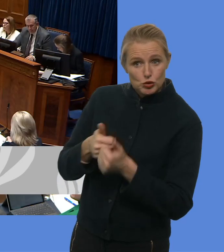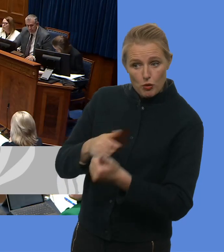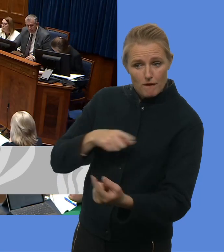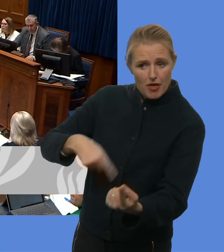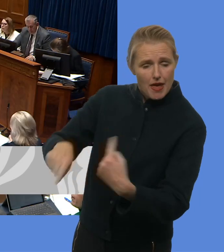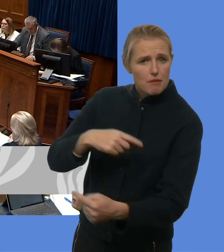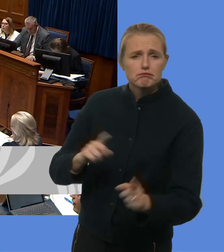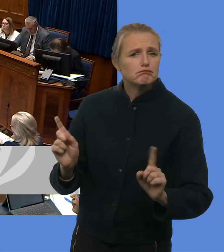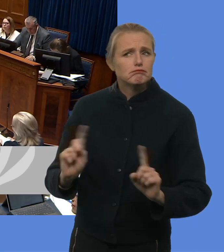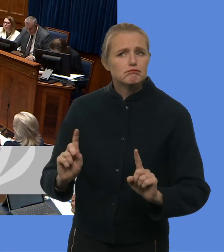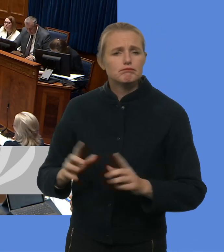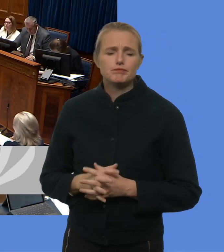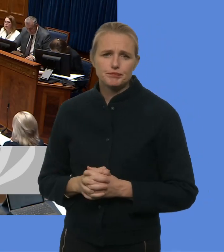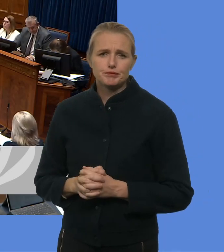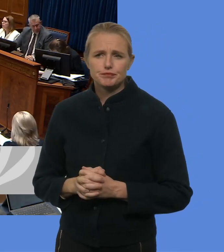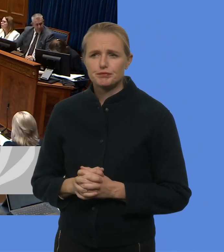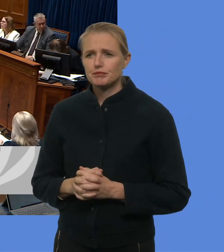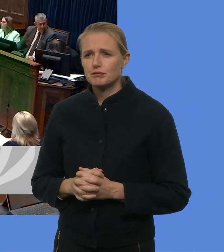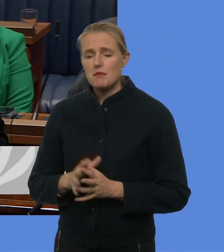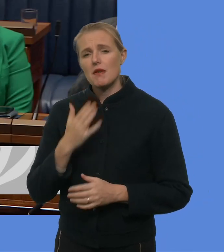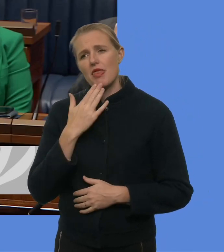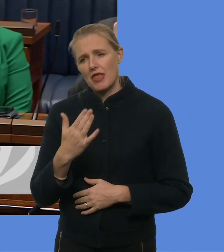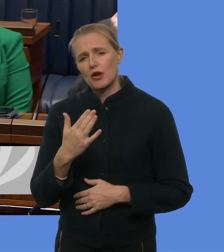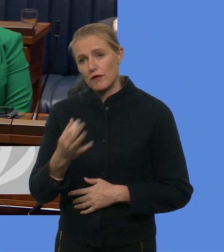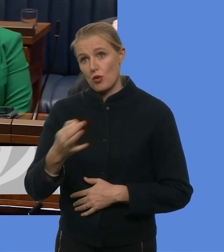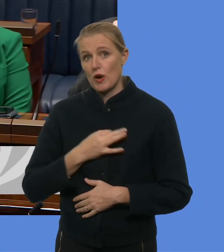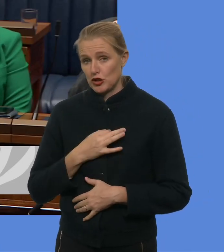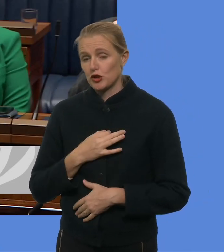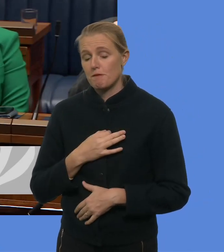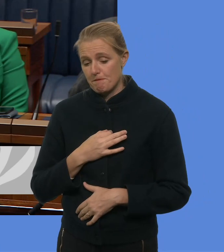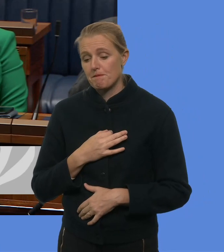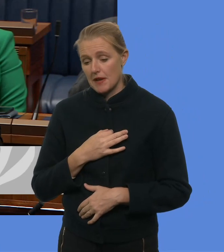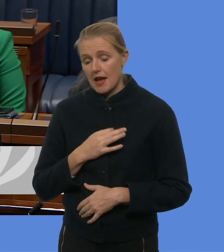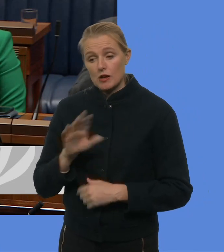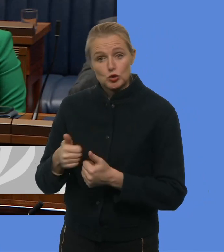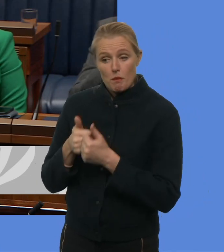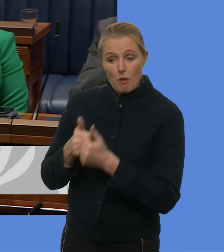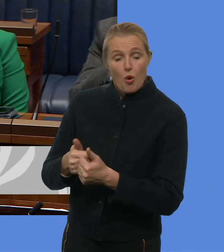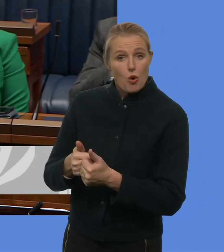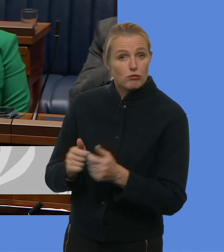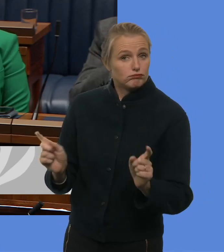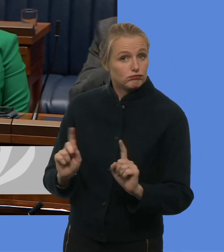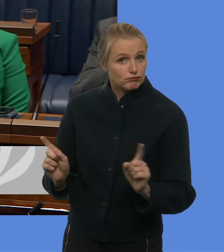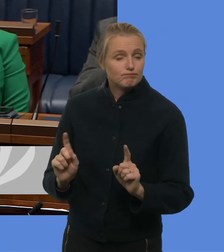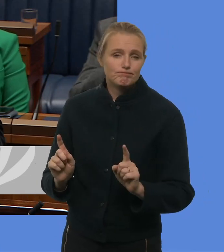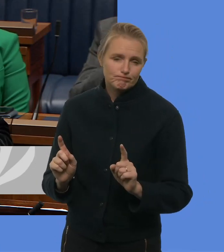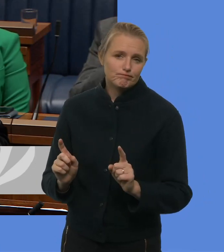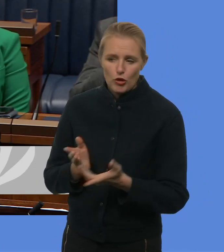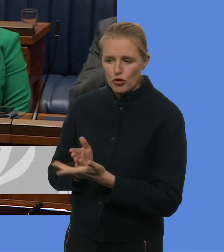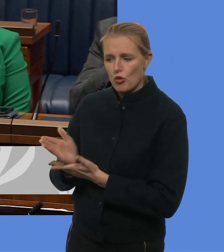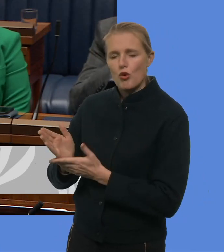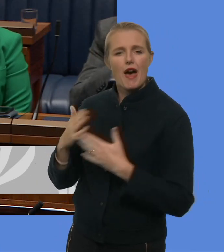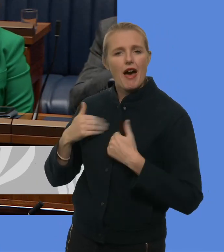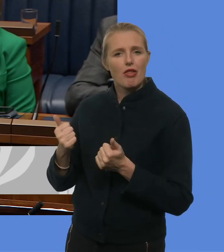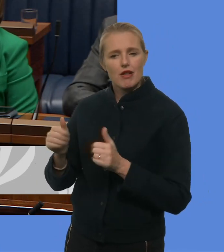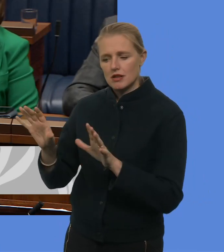ahead? Deputy First Minister. Thank you. I thank the member for her question. The support that we can give will be largely with working through the Health